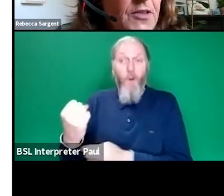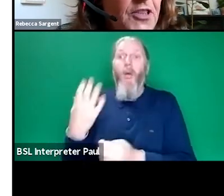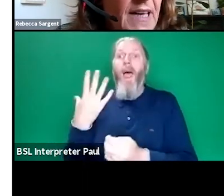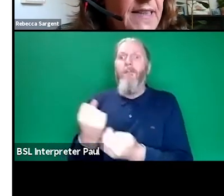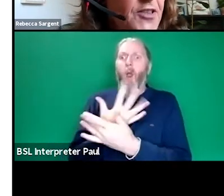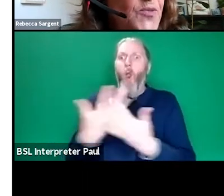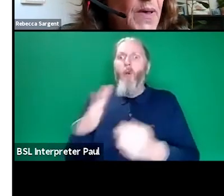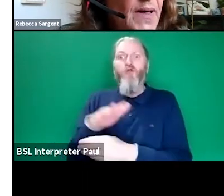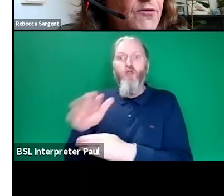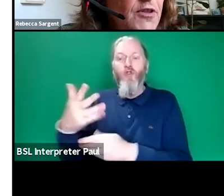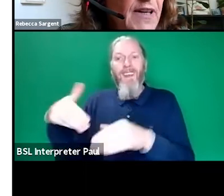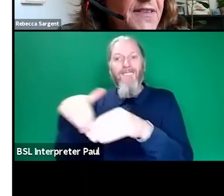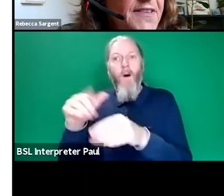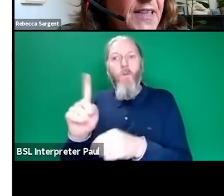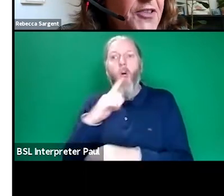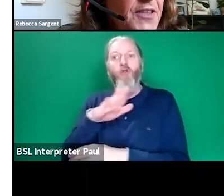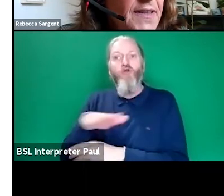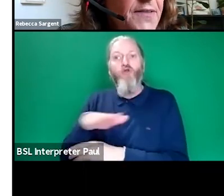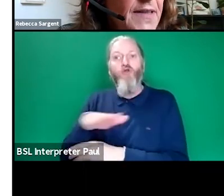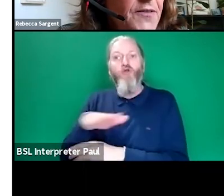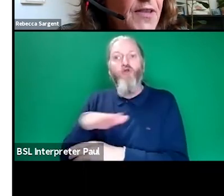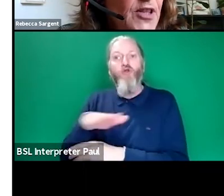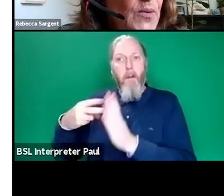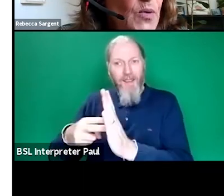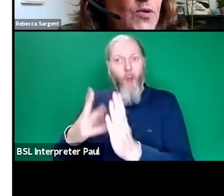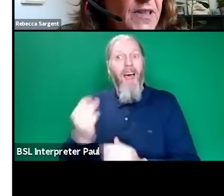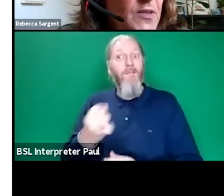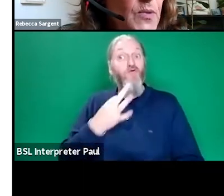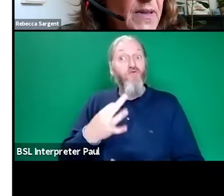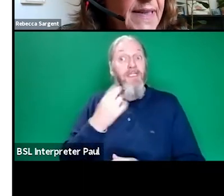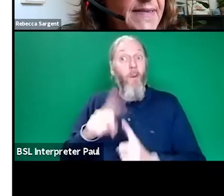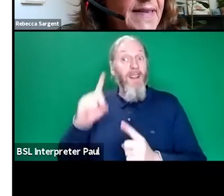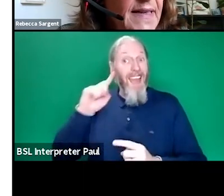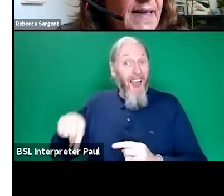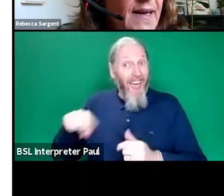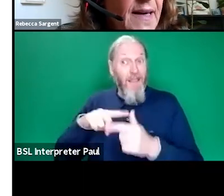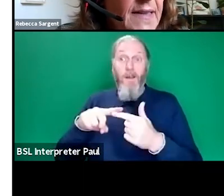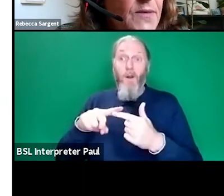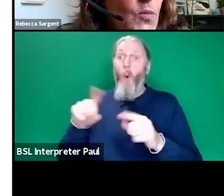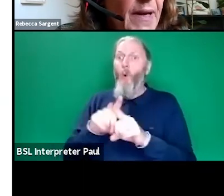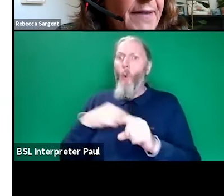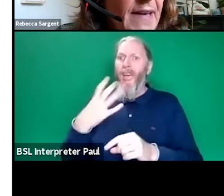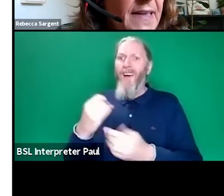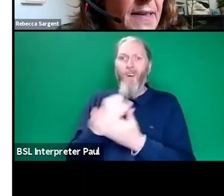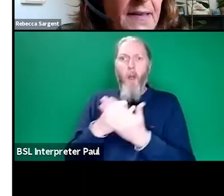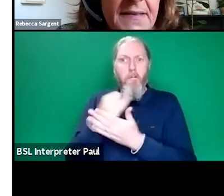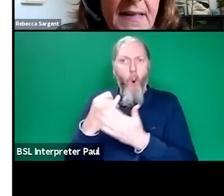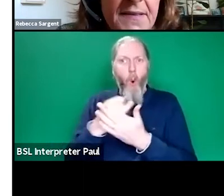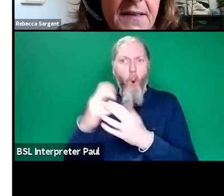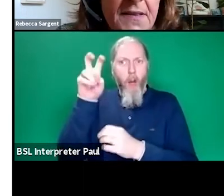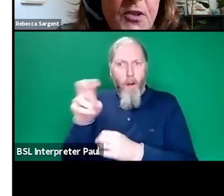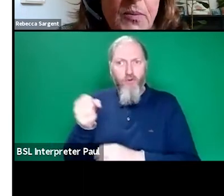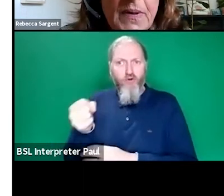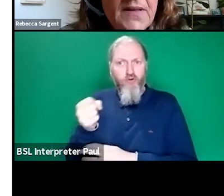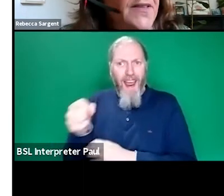are challenged by rural isolation and very poor transport links. And we recognise